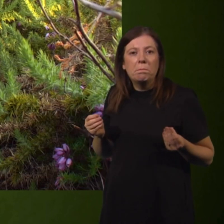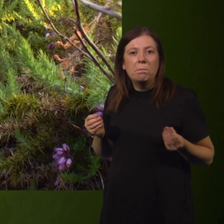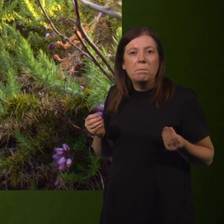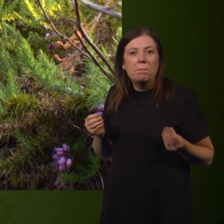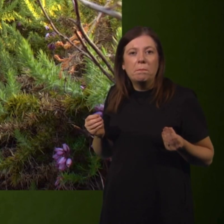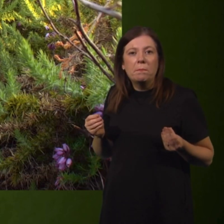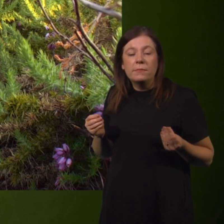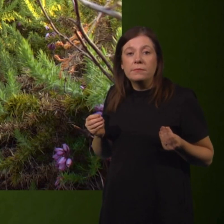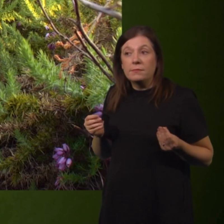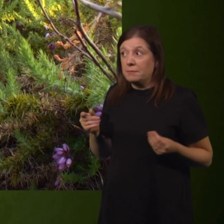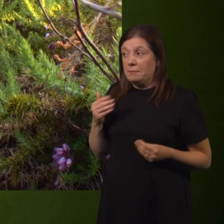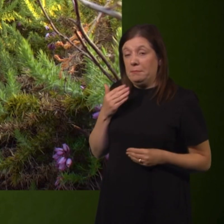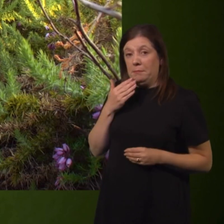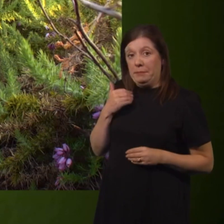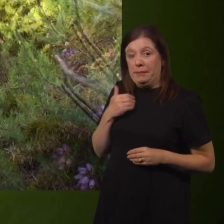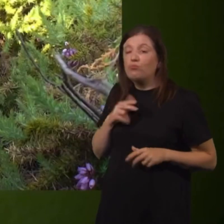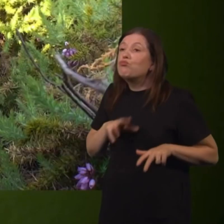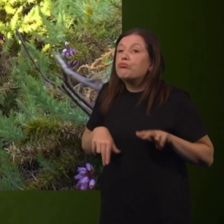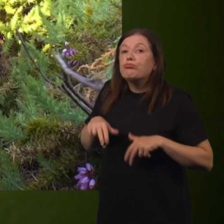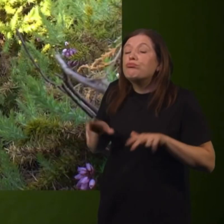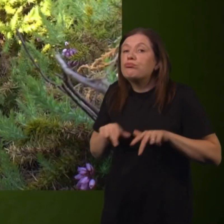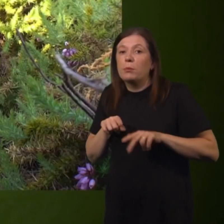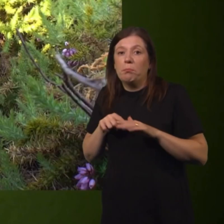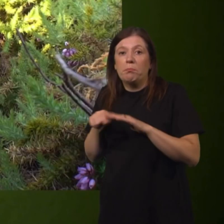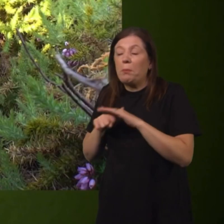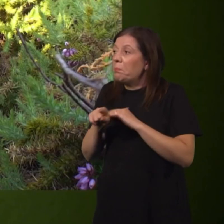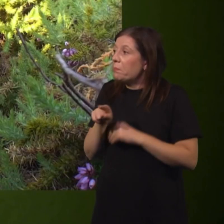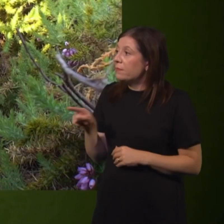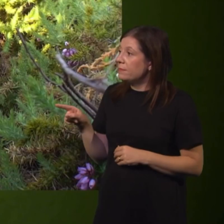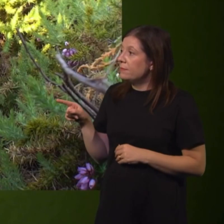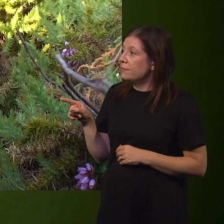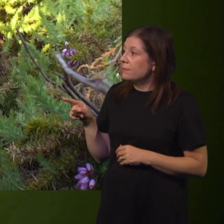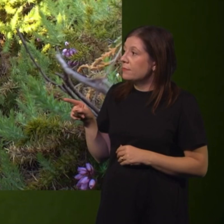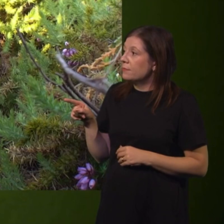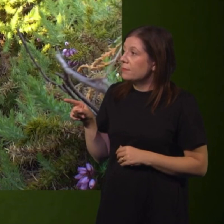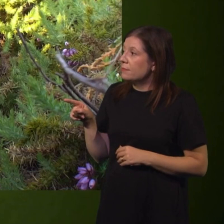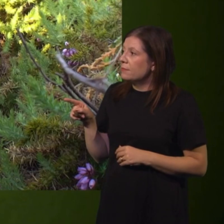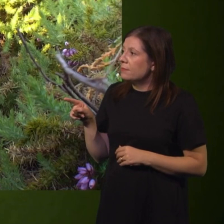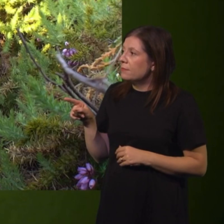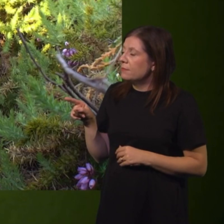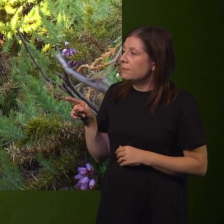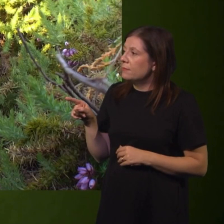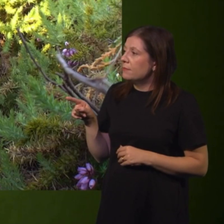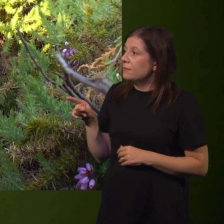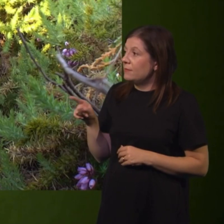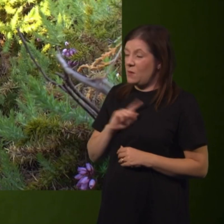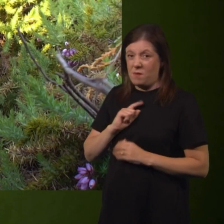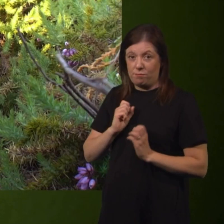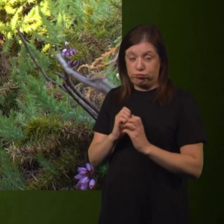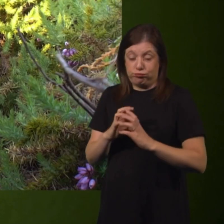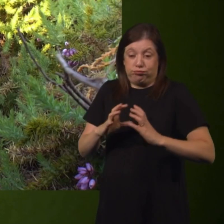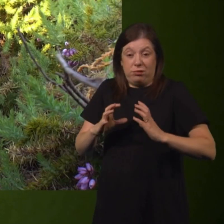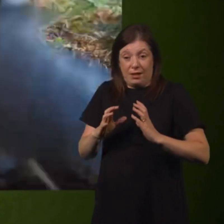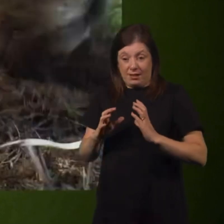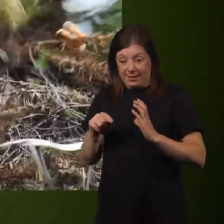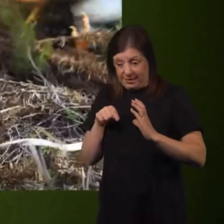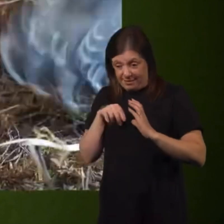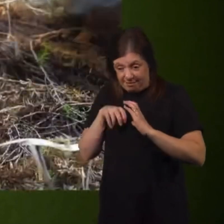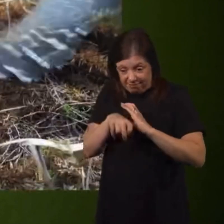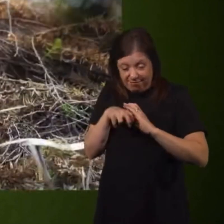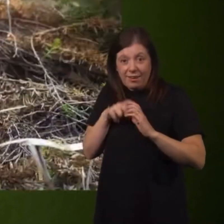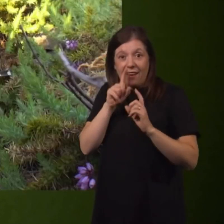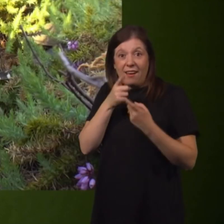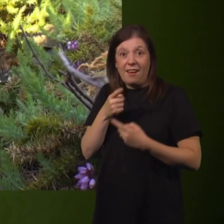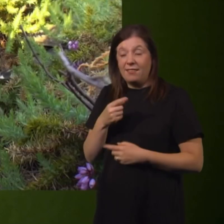it scuttled away for the final time, we think, the meadow pipit's nest. It had clearly outgrown it. So first thing this morning,